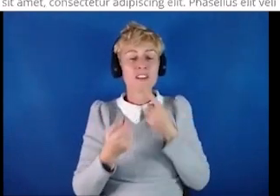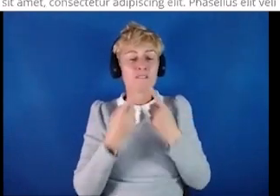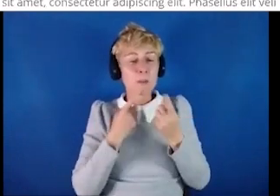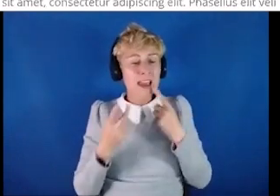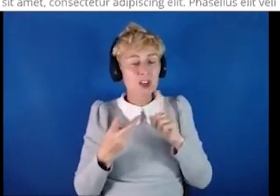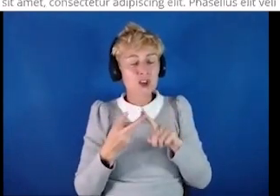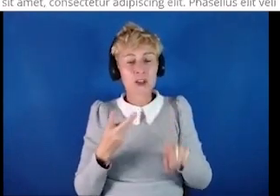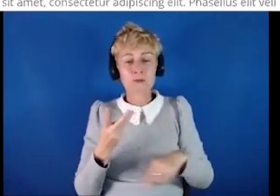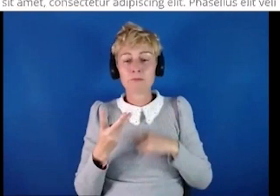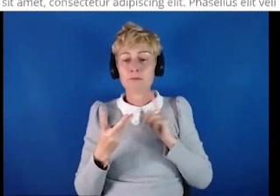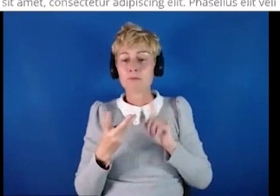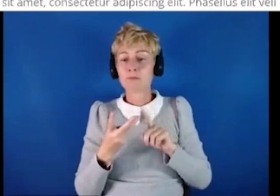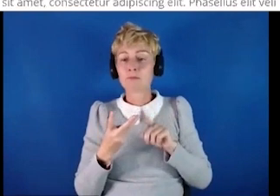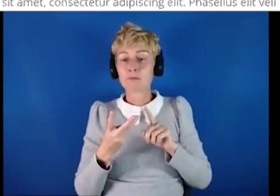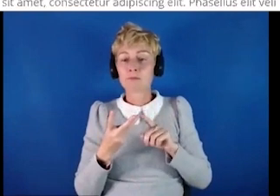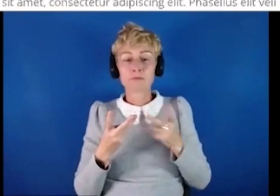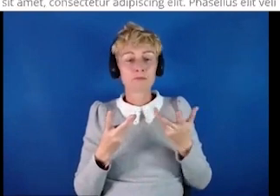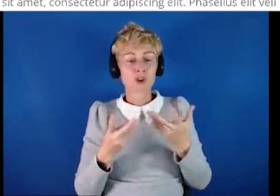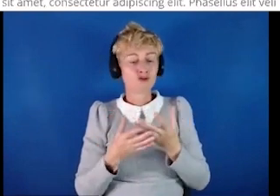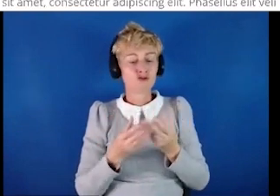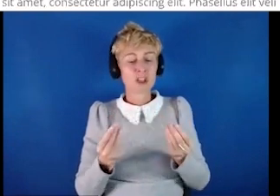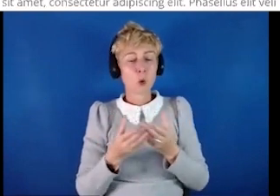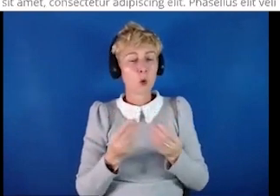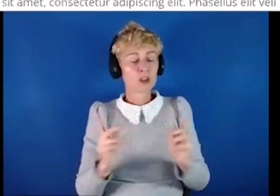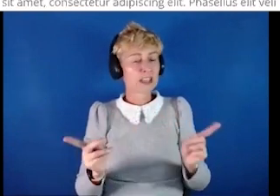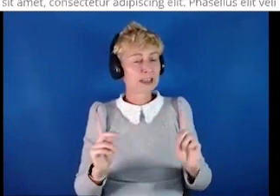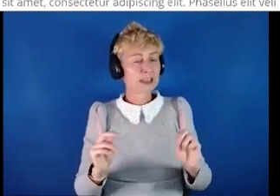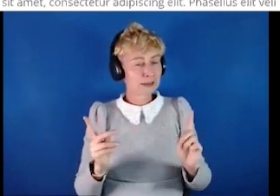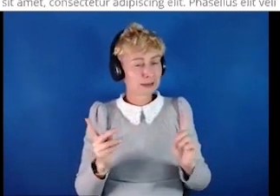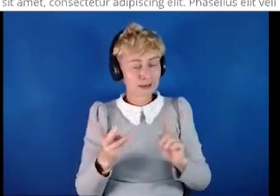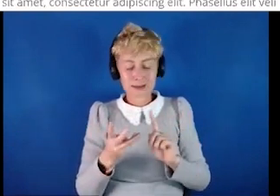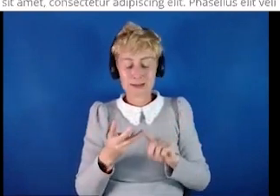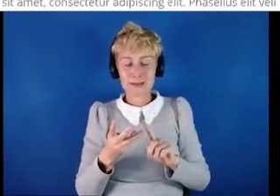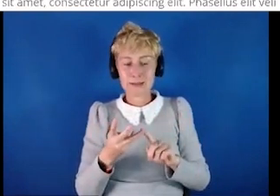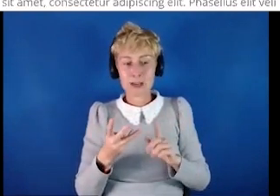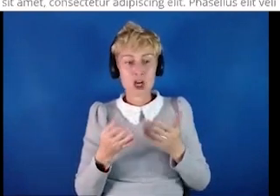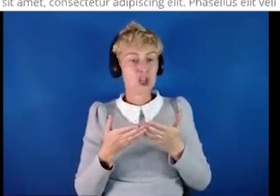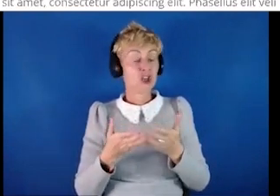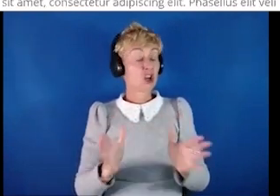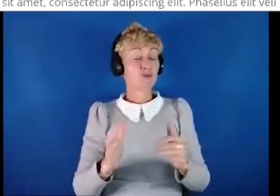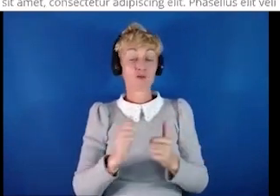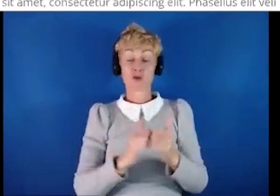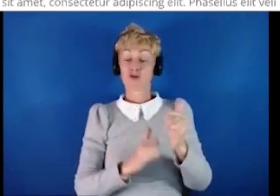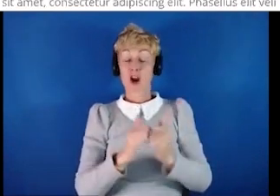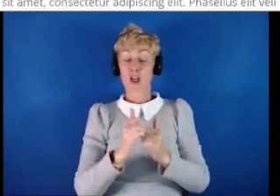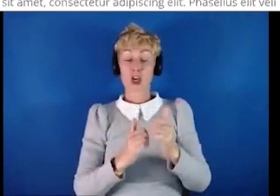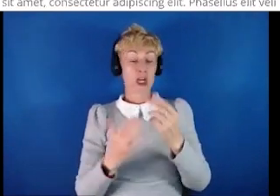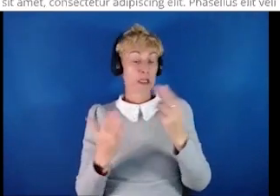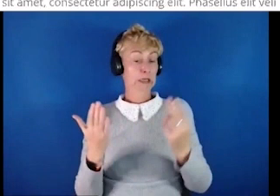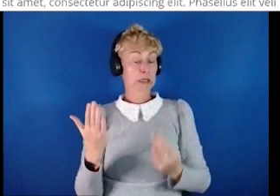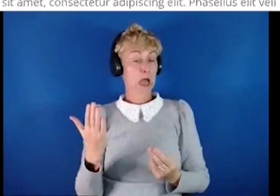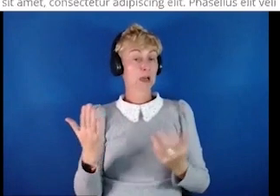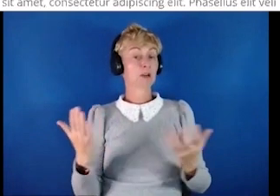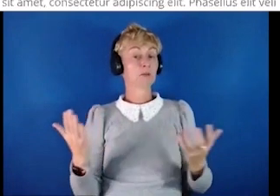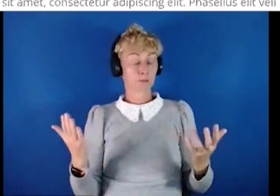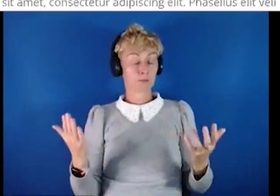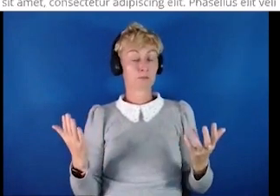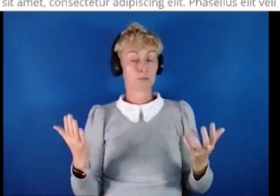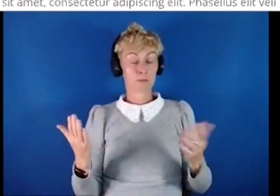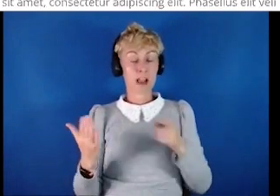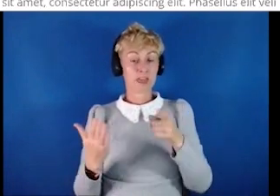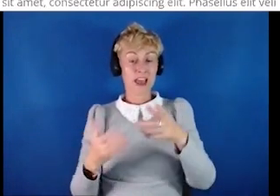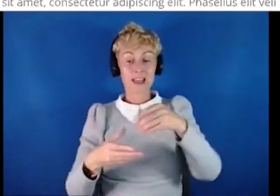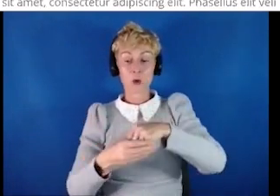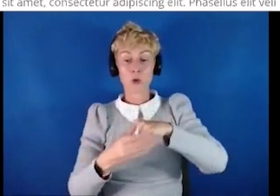them, the kinds of resources that were made available, and the general structure and design of the web pages, which included the